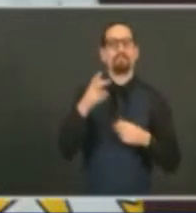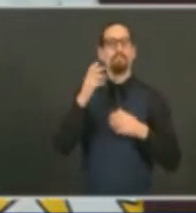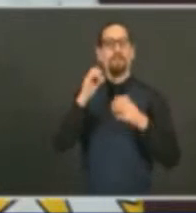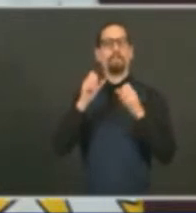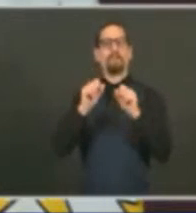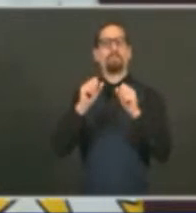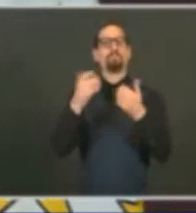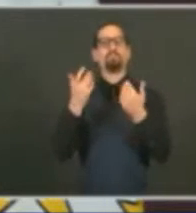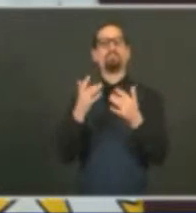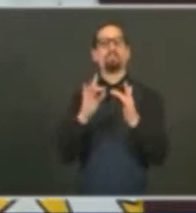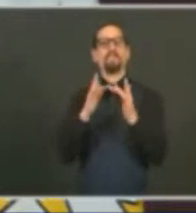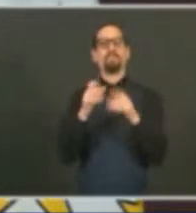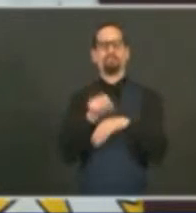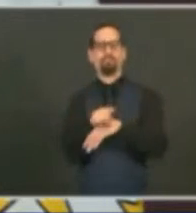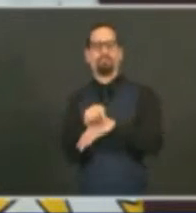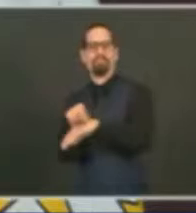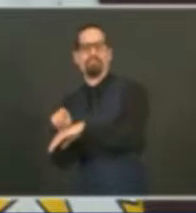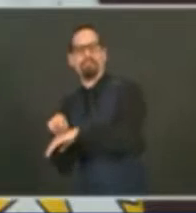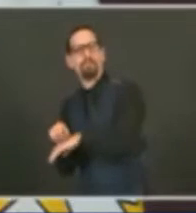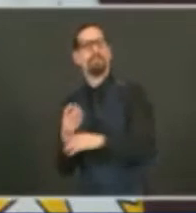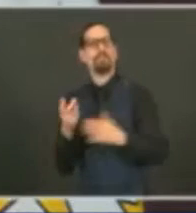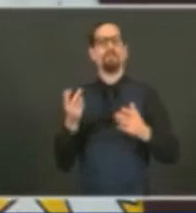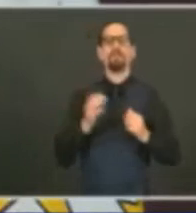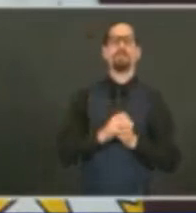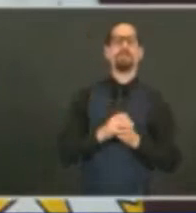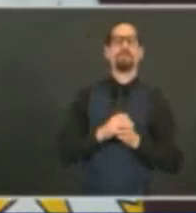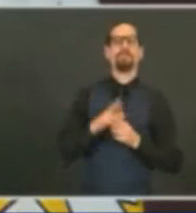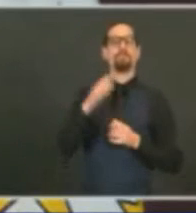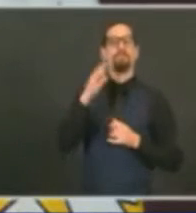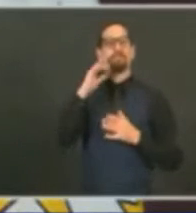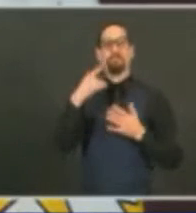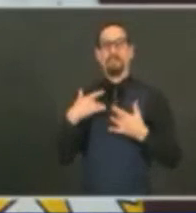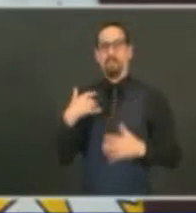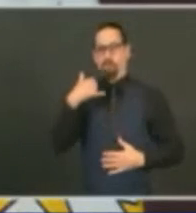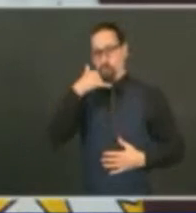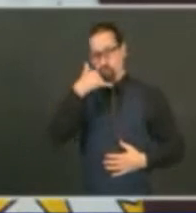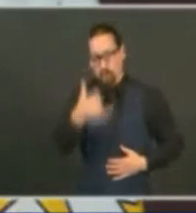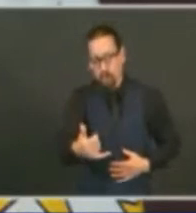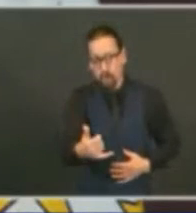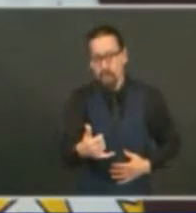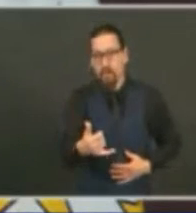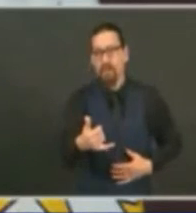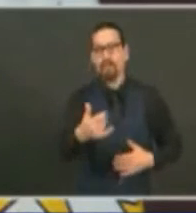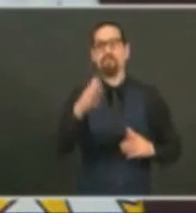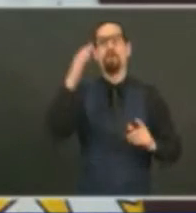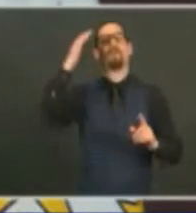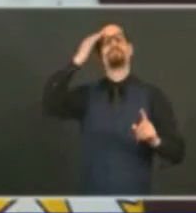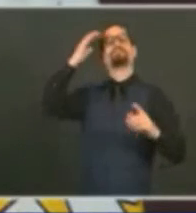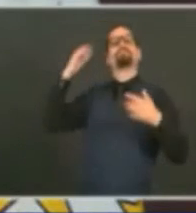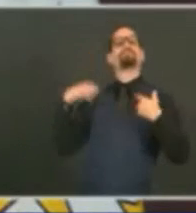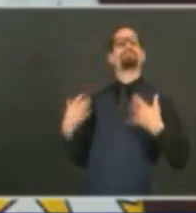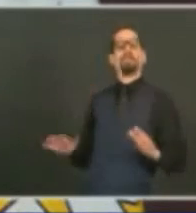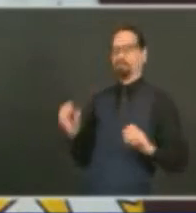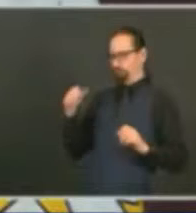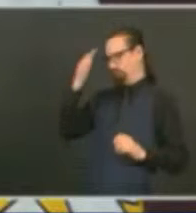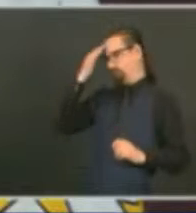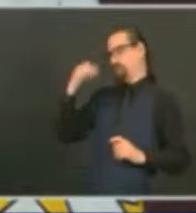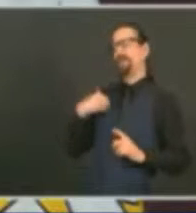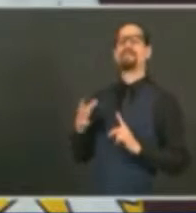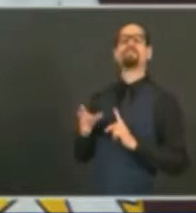The majority of people, once we call them, actually know that they are positive, they're familiar with who their contacts